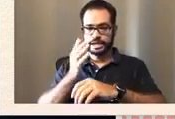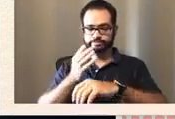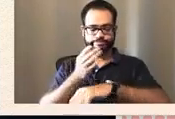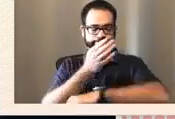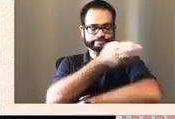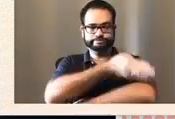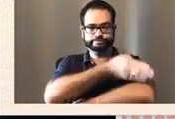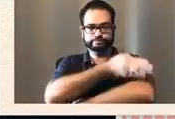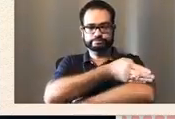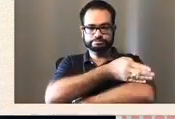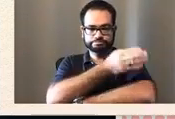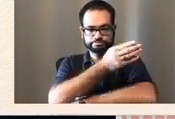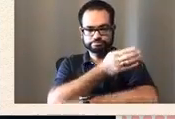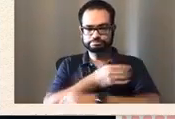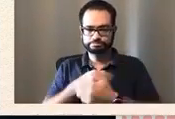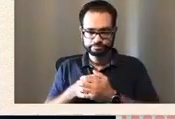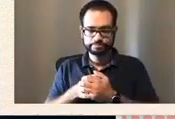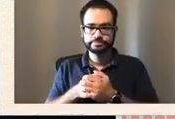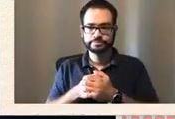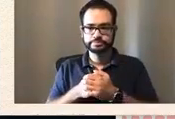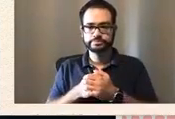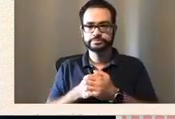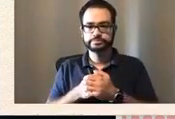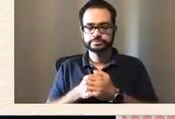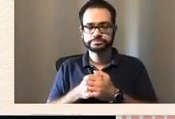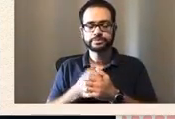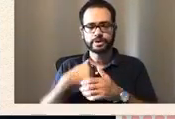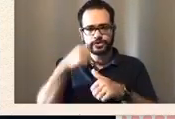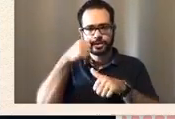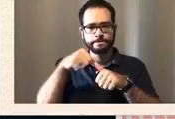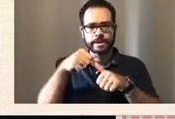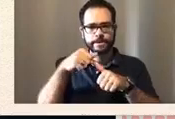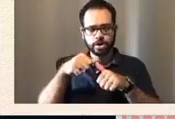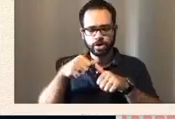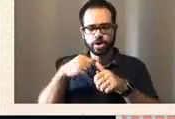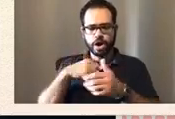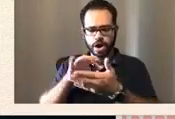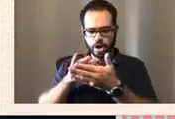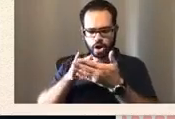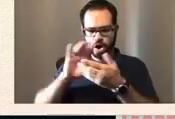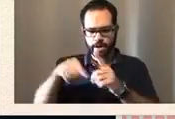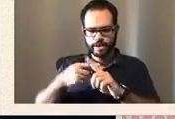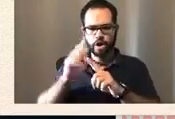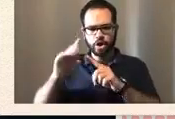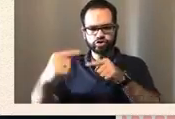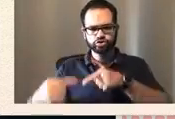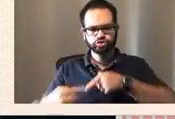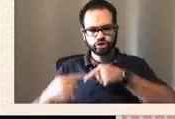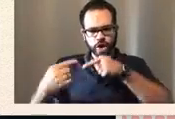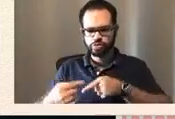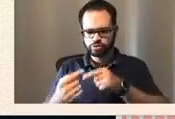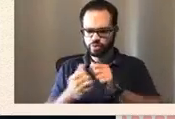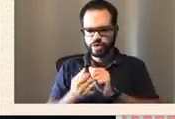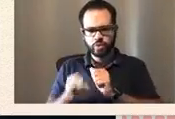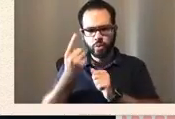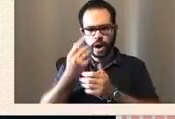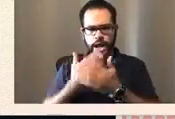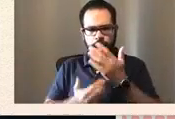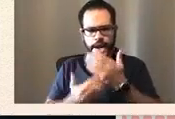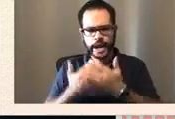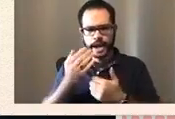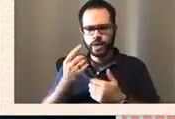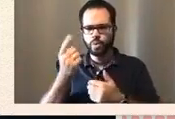hand. And I remember getting to learn about her struggles, only having one hand and having an arm that ended